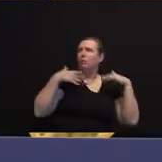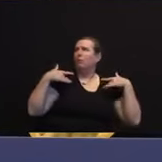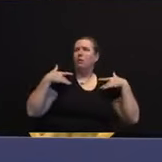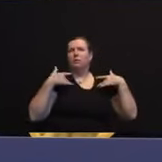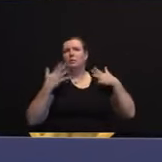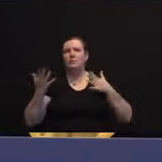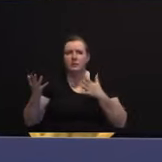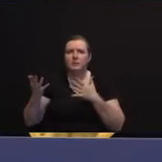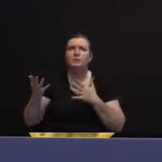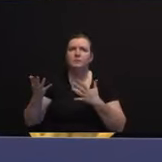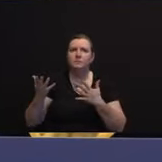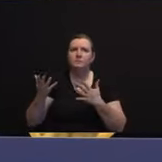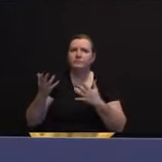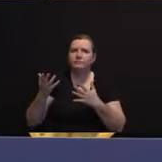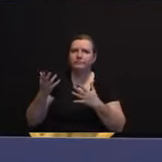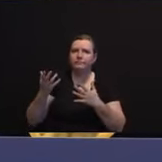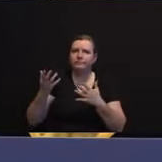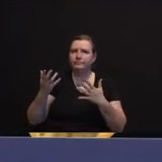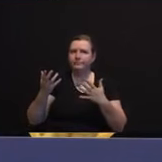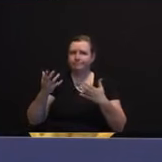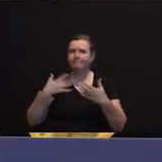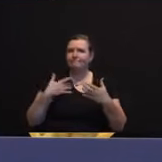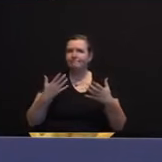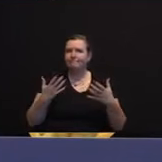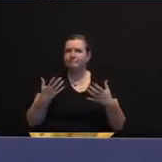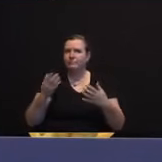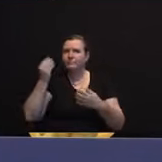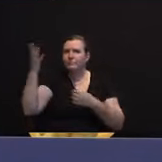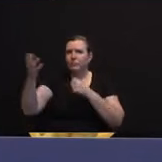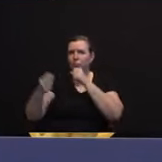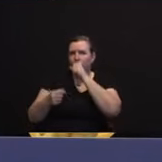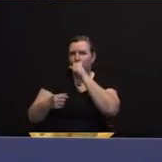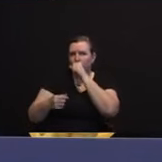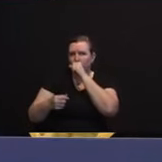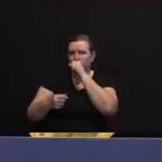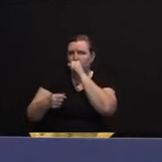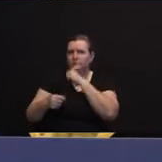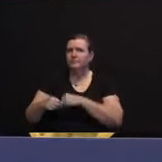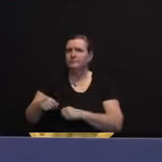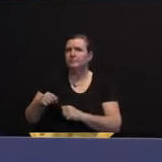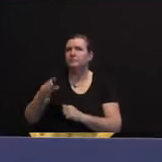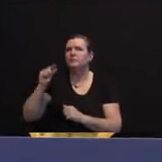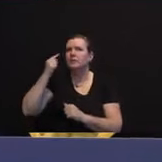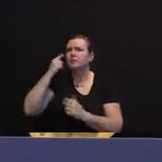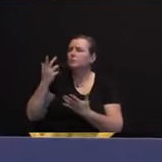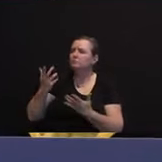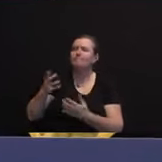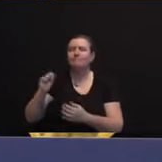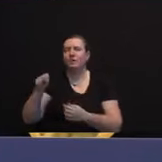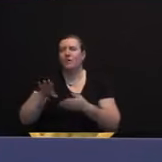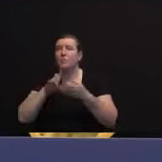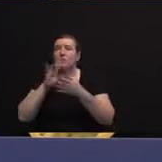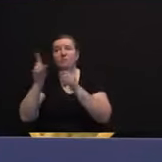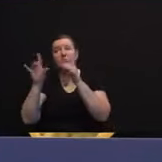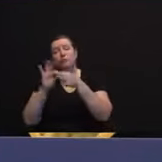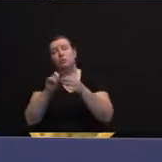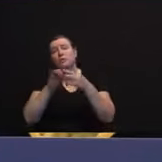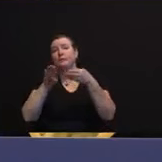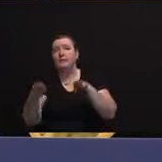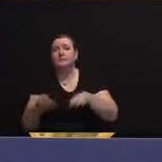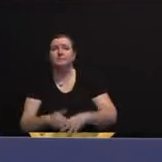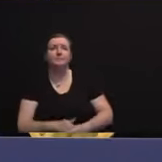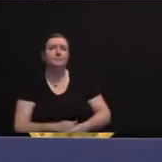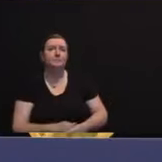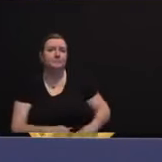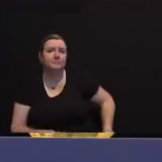something about fatalities. I'm going to practice without a license, Tina and Judy. I actually this morning looked at, and you